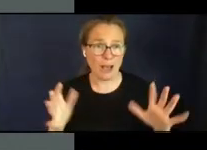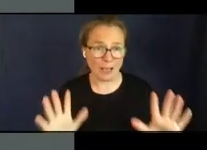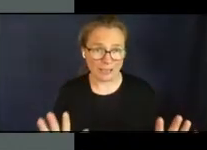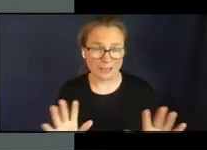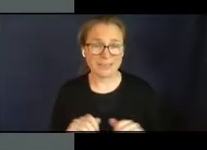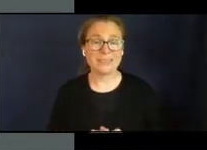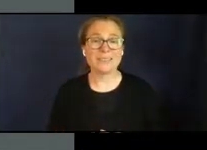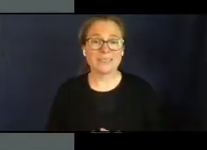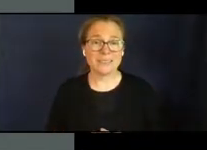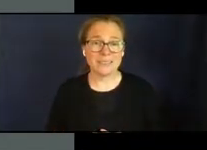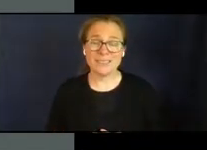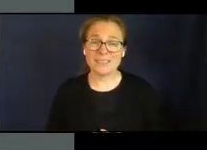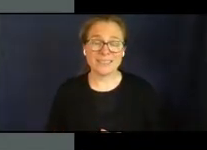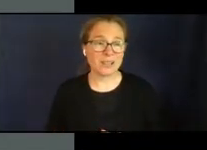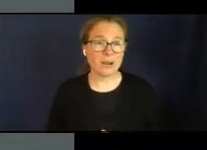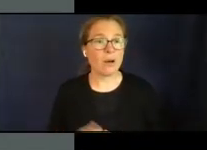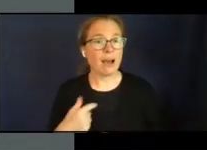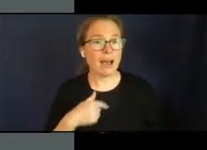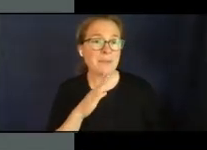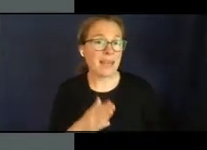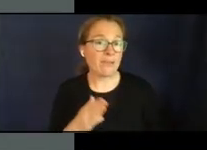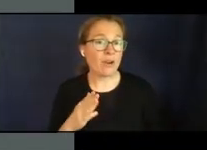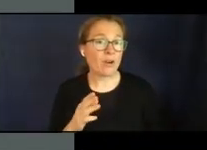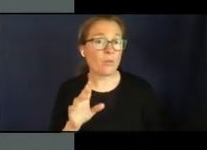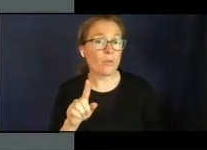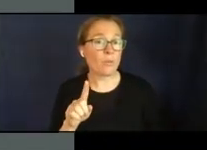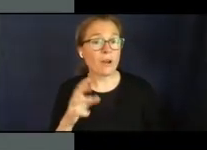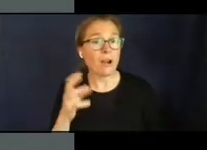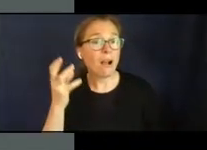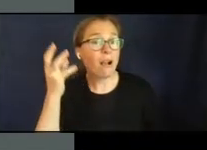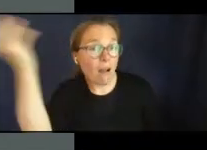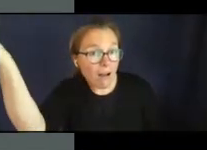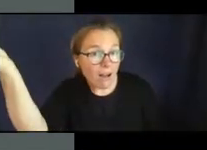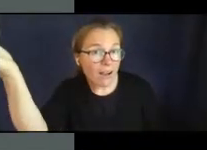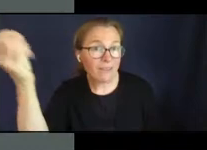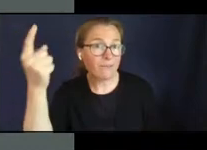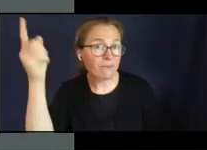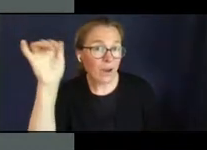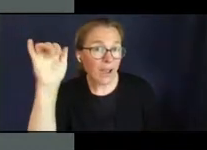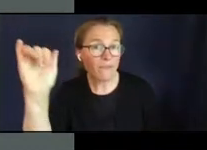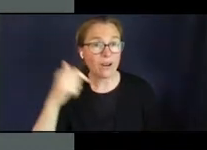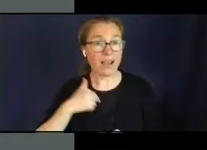I'll never be gone from OHSU, and I'm always available and I get to keep my email.